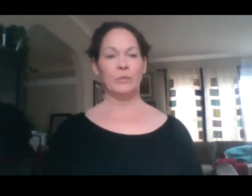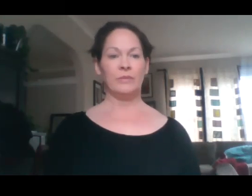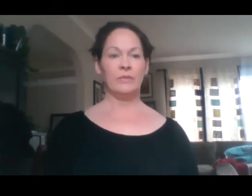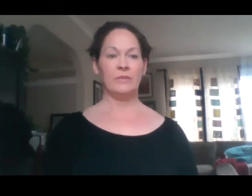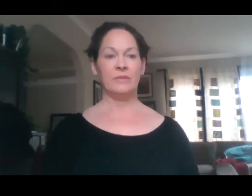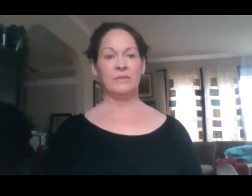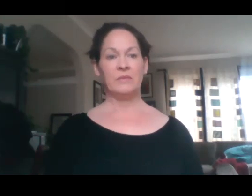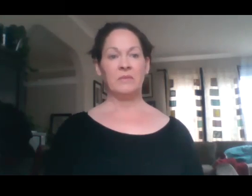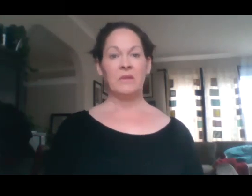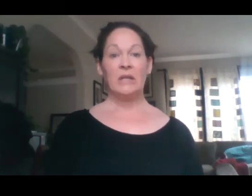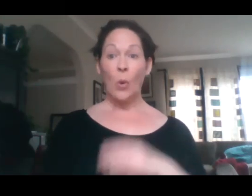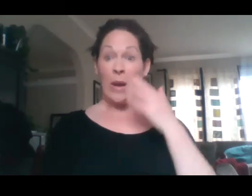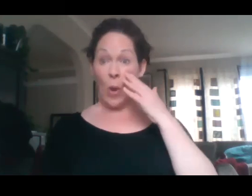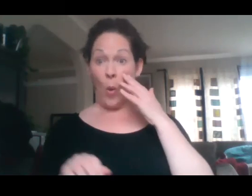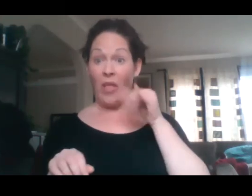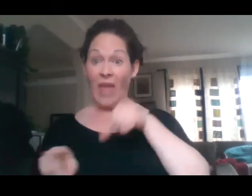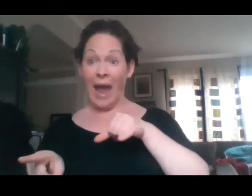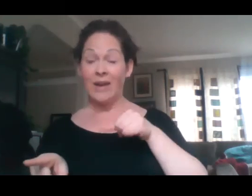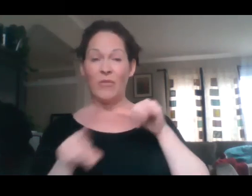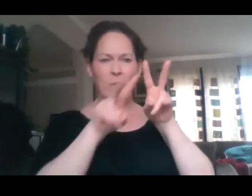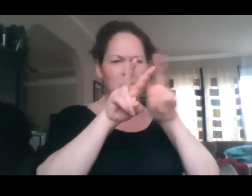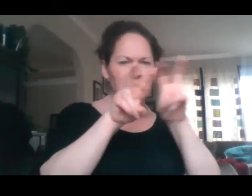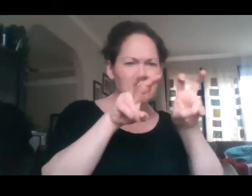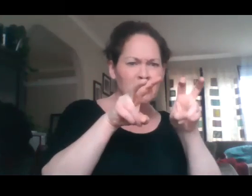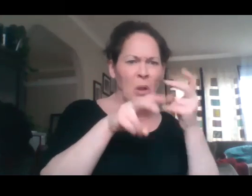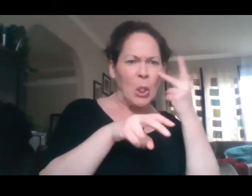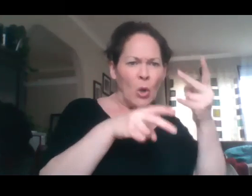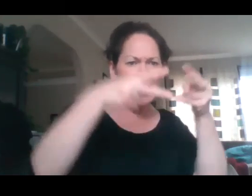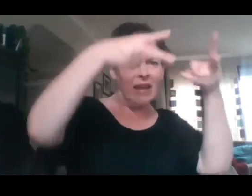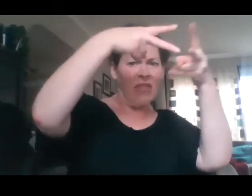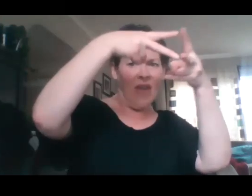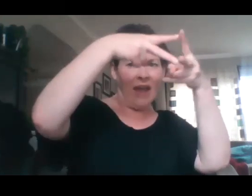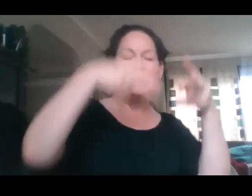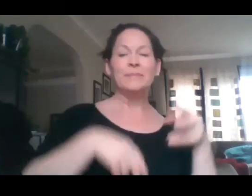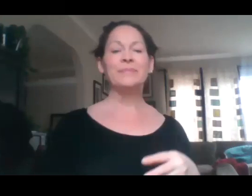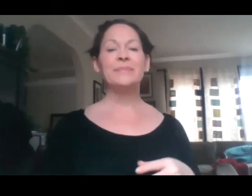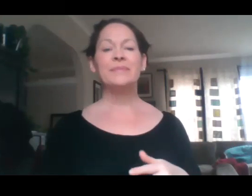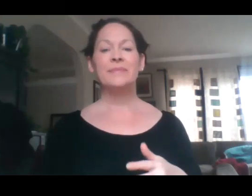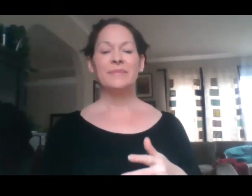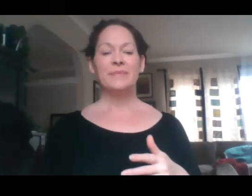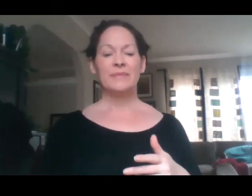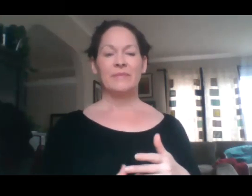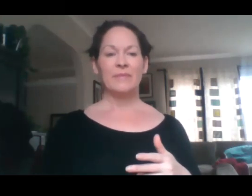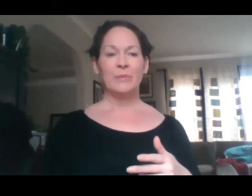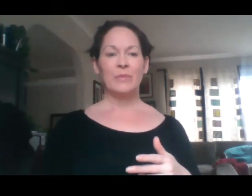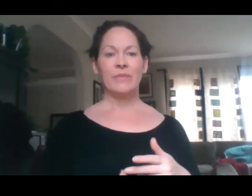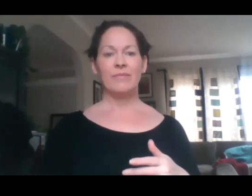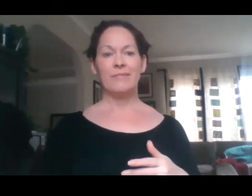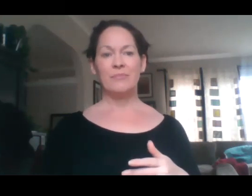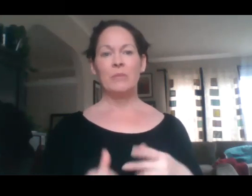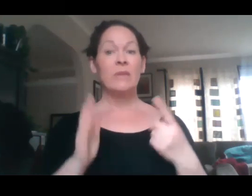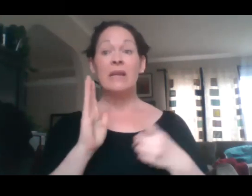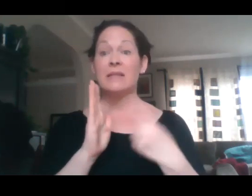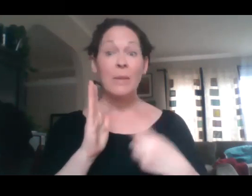that by looking at these two parts. Now sometimes we can't always get the range of our initial function, but that's okay.